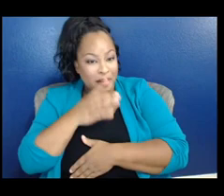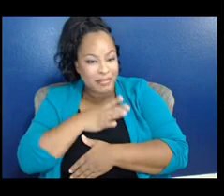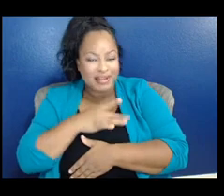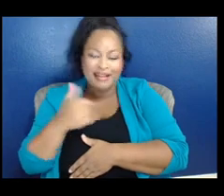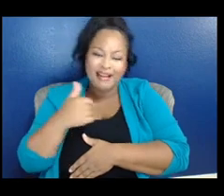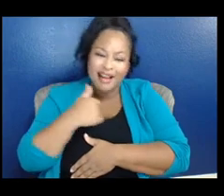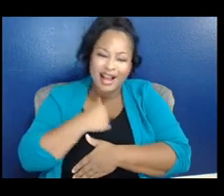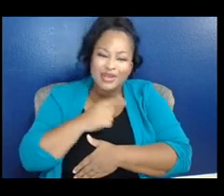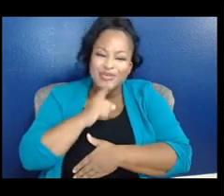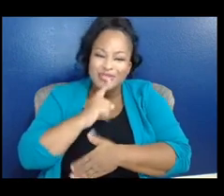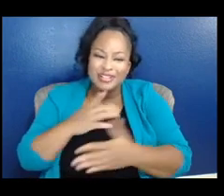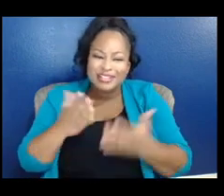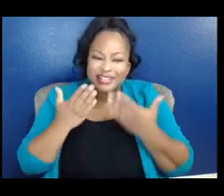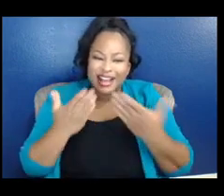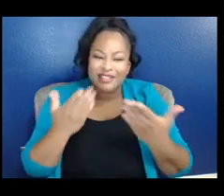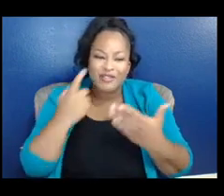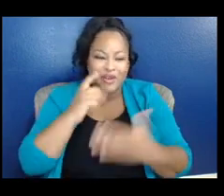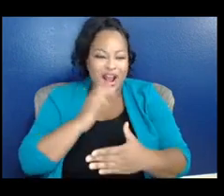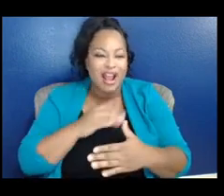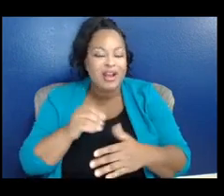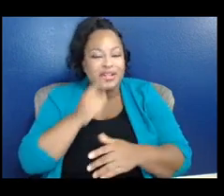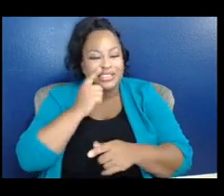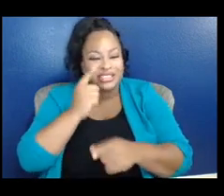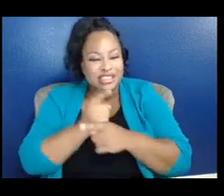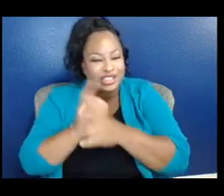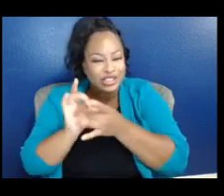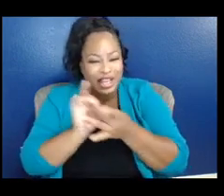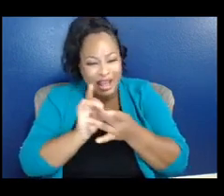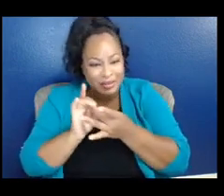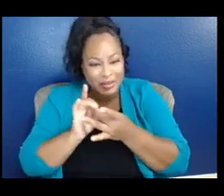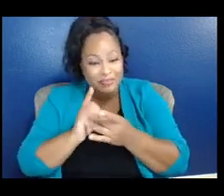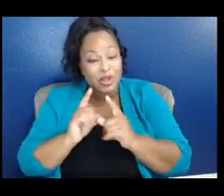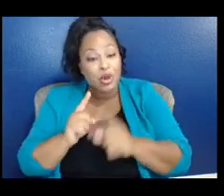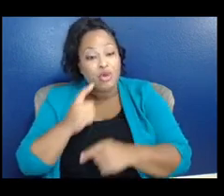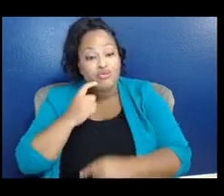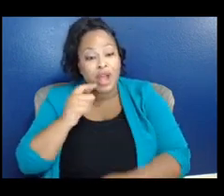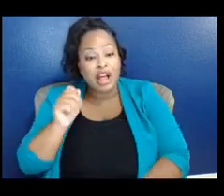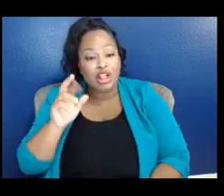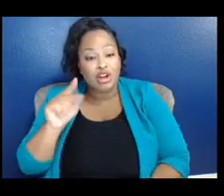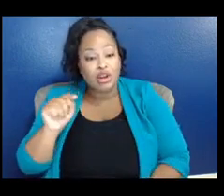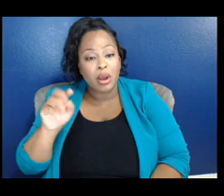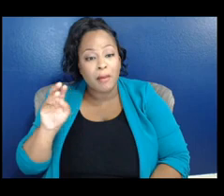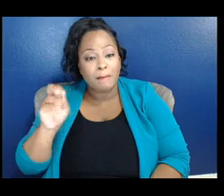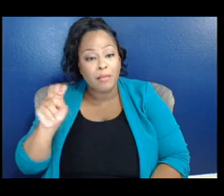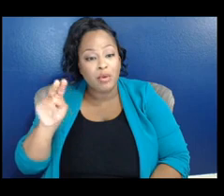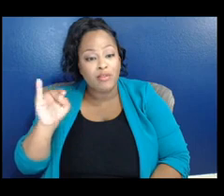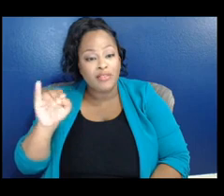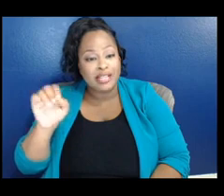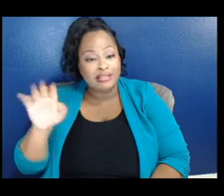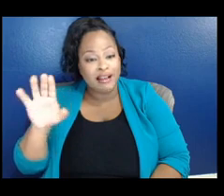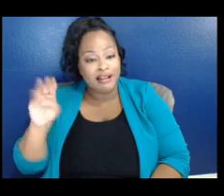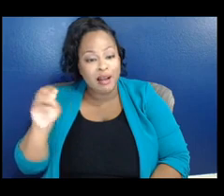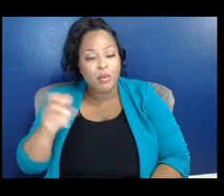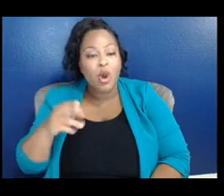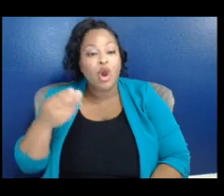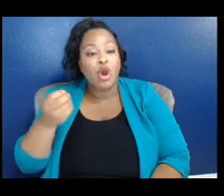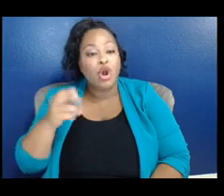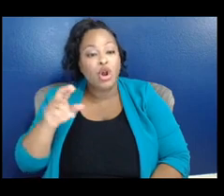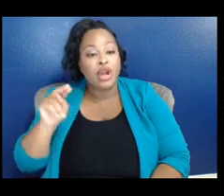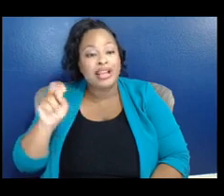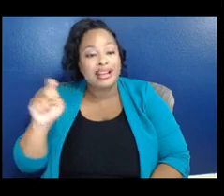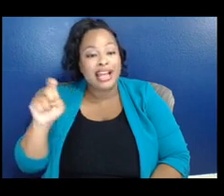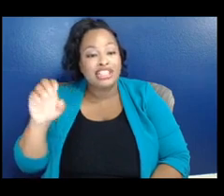our sister alignment. Go to redalertmovie.com or hernextchapter.org, become a member of Her Next